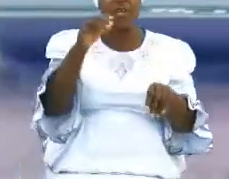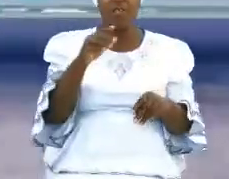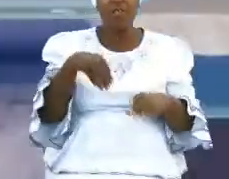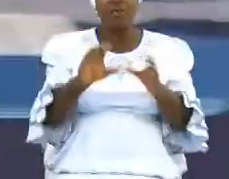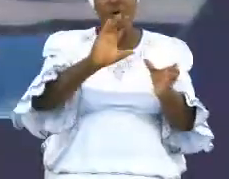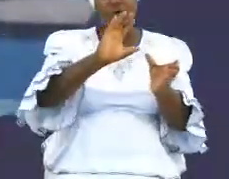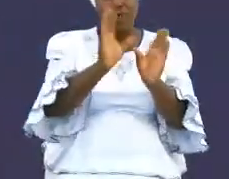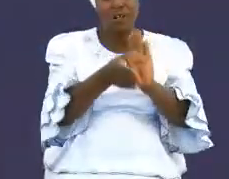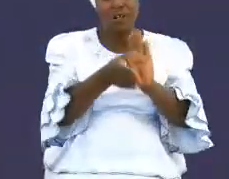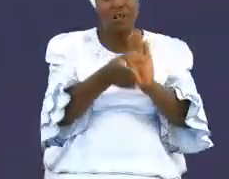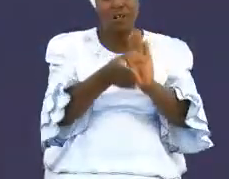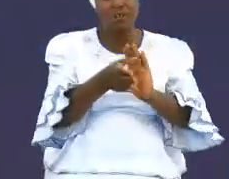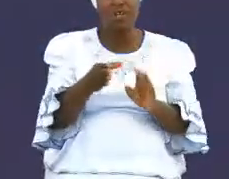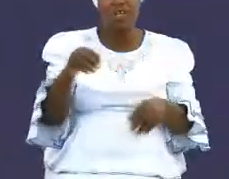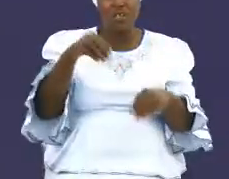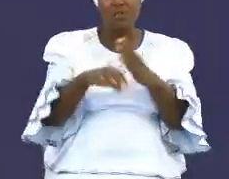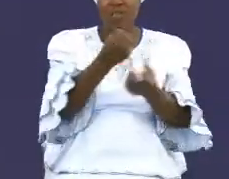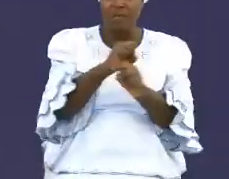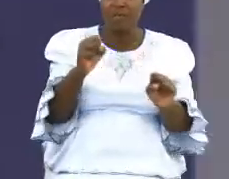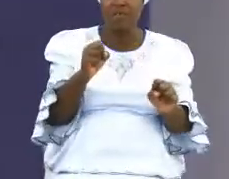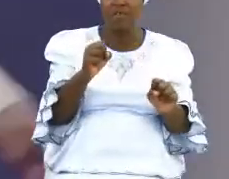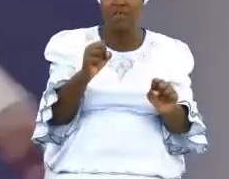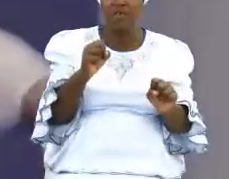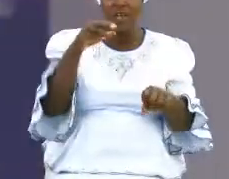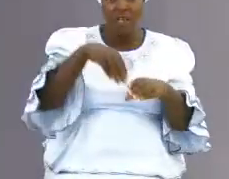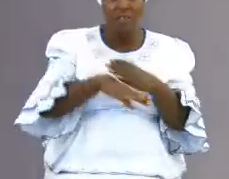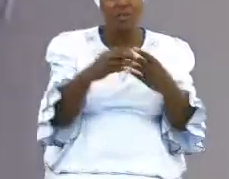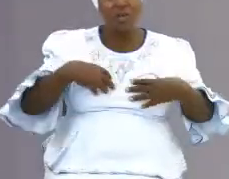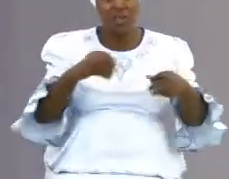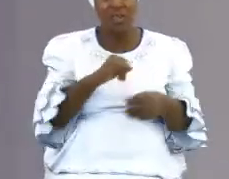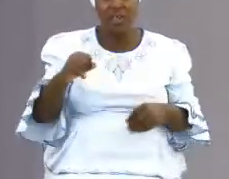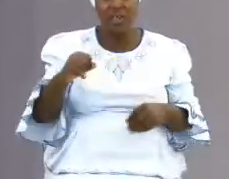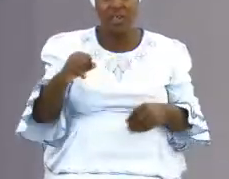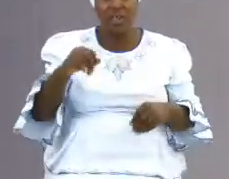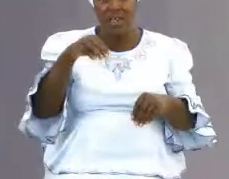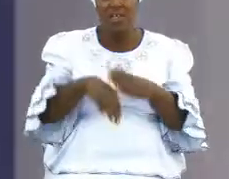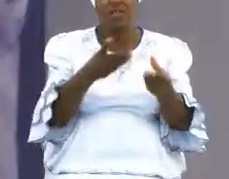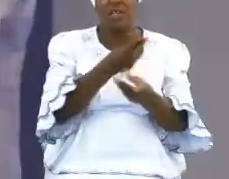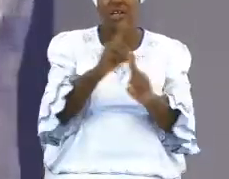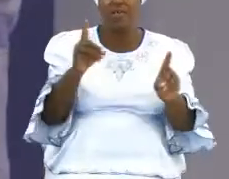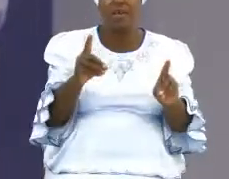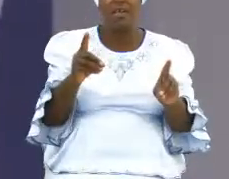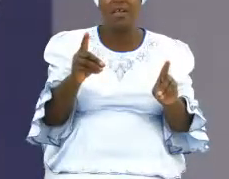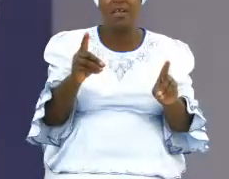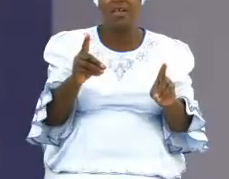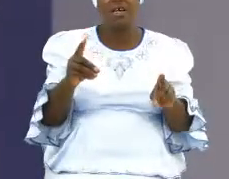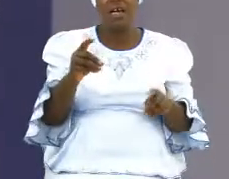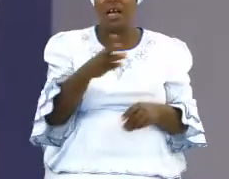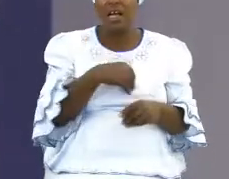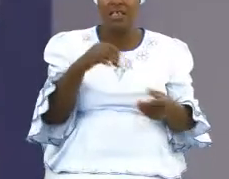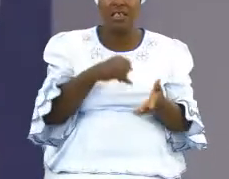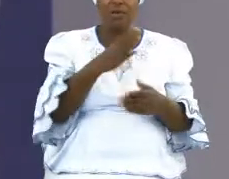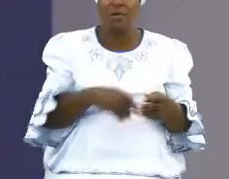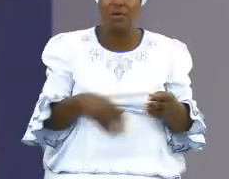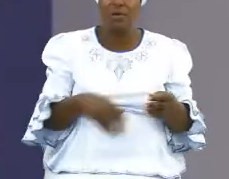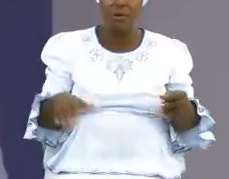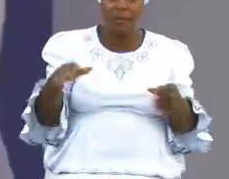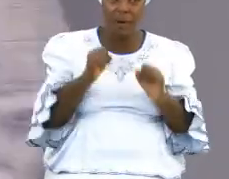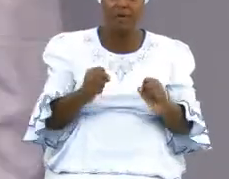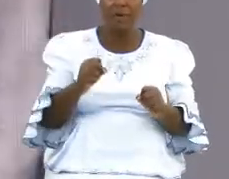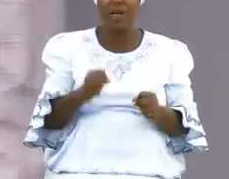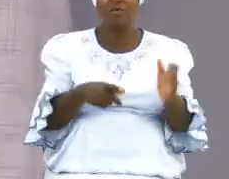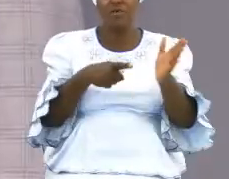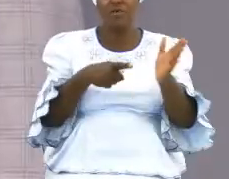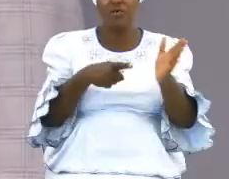conversion, into salvation, into healing, into deliverance, into power manifestation